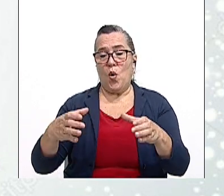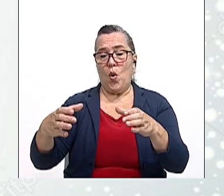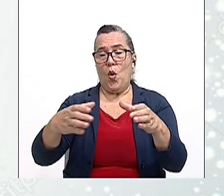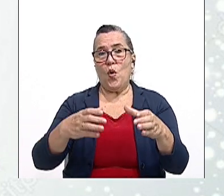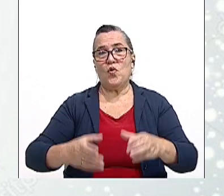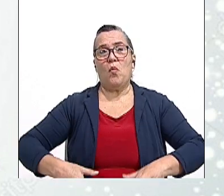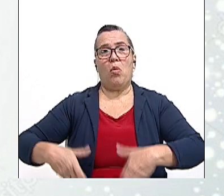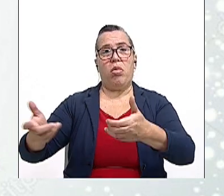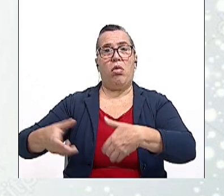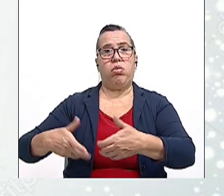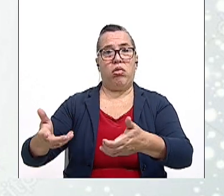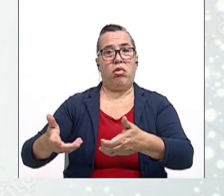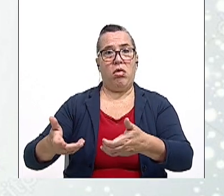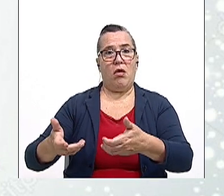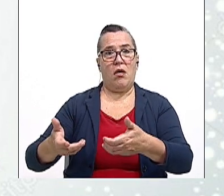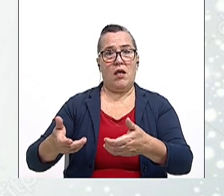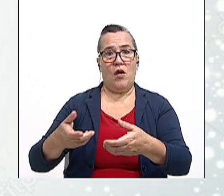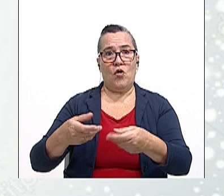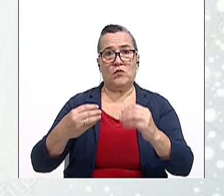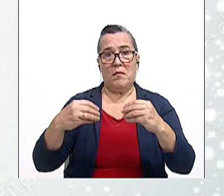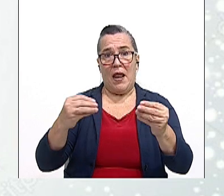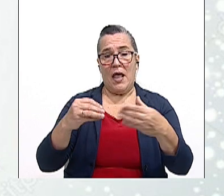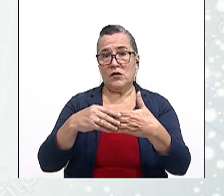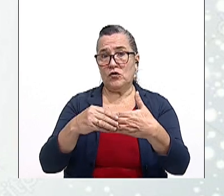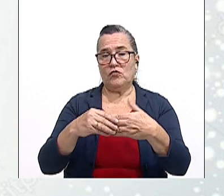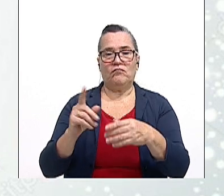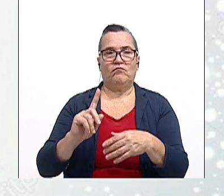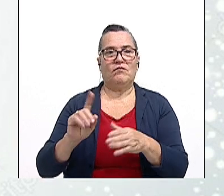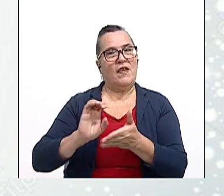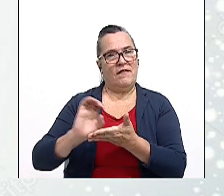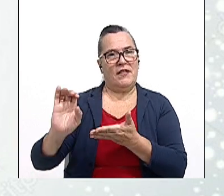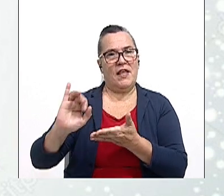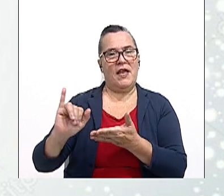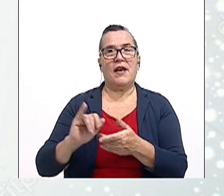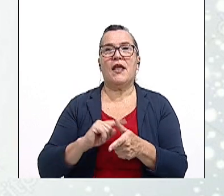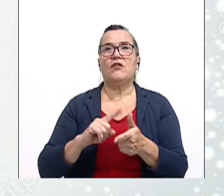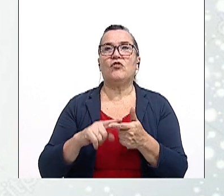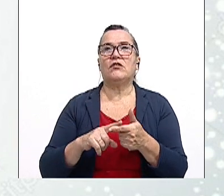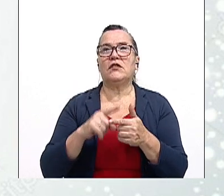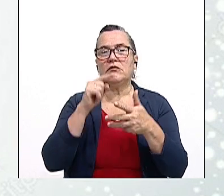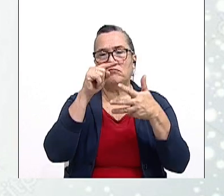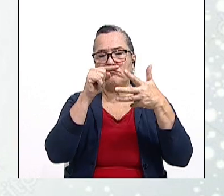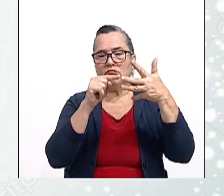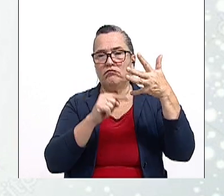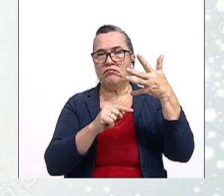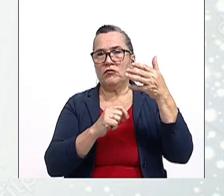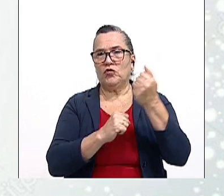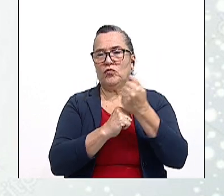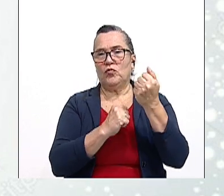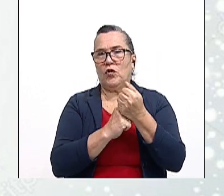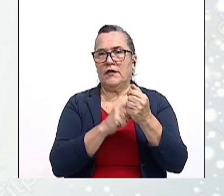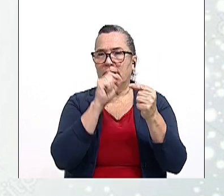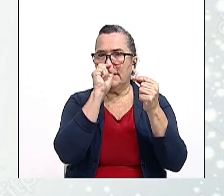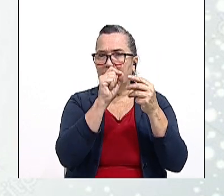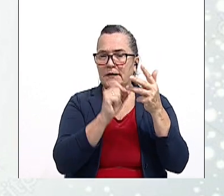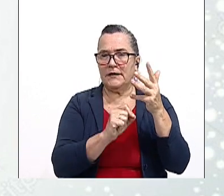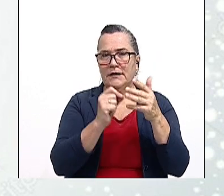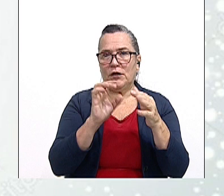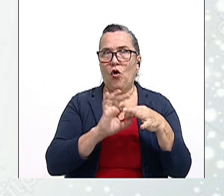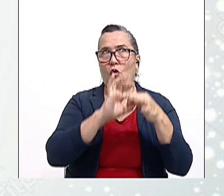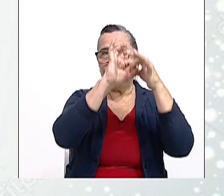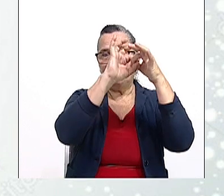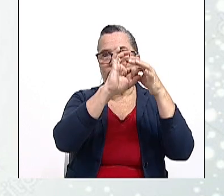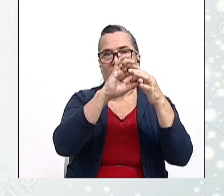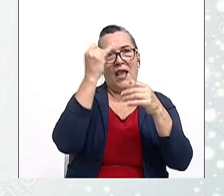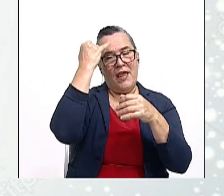think about it? That are important, right? There are supporting details from the main idea. Okay,